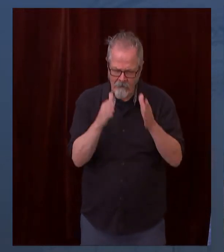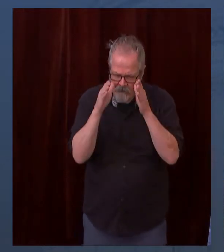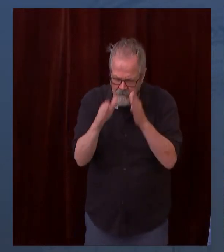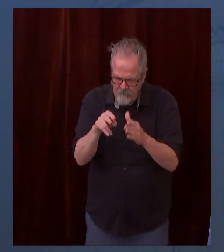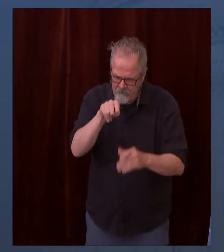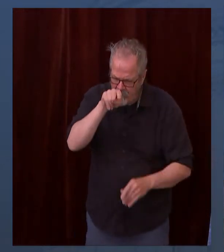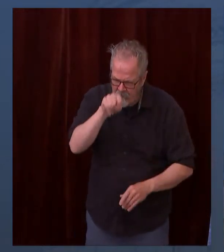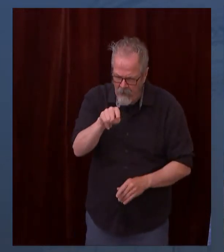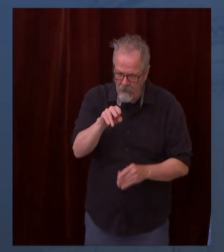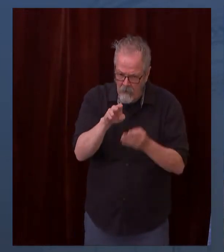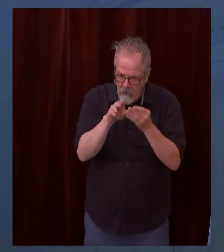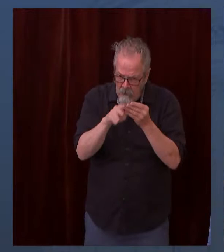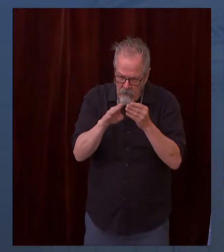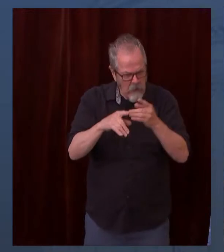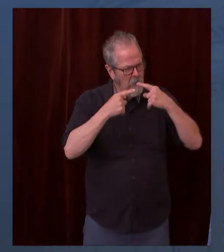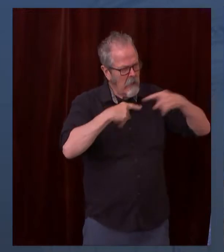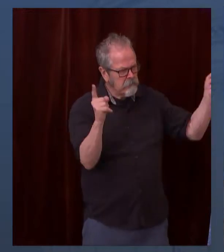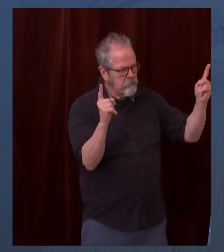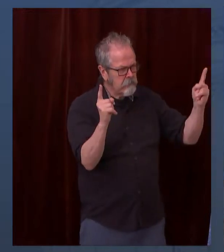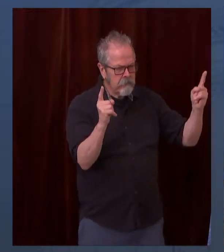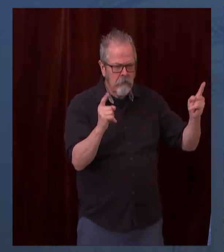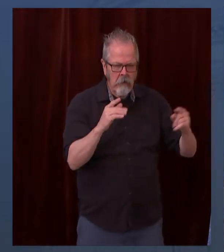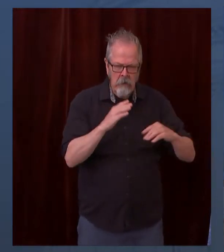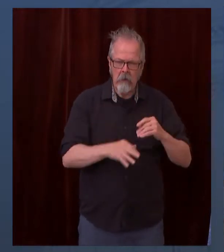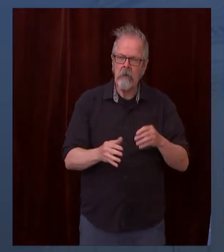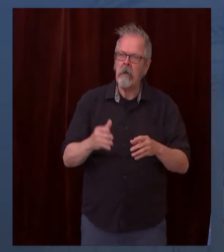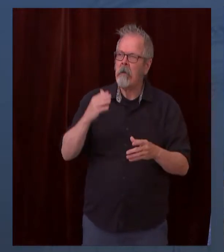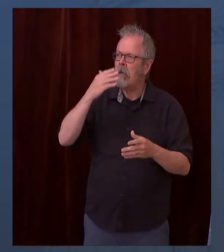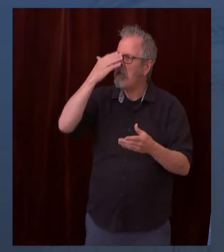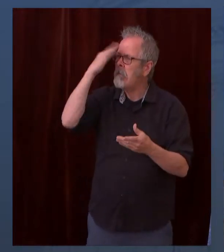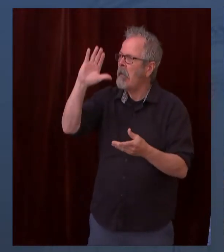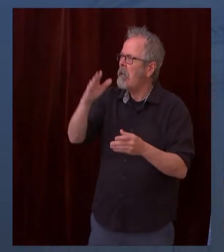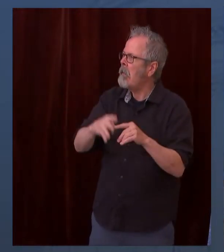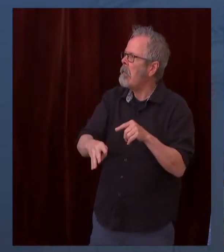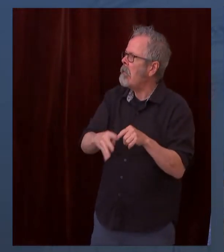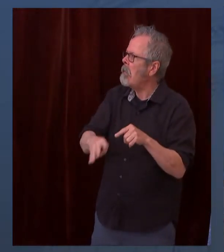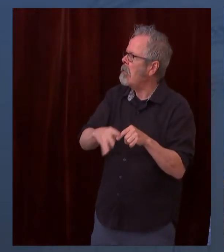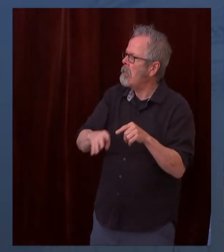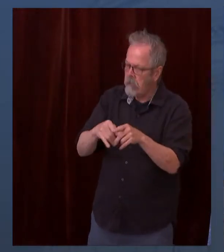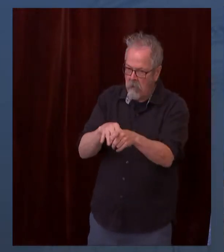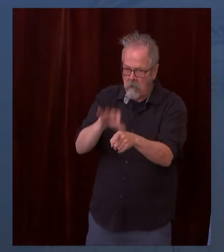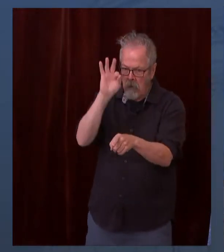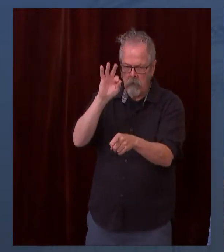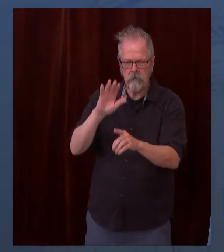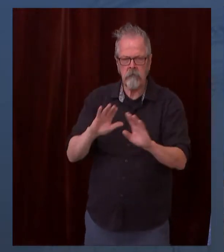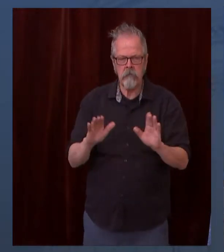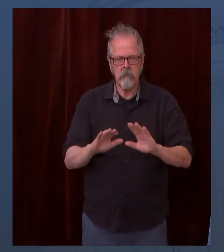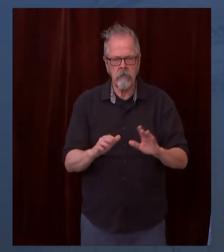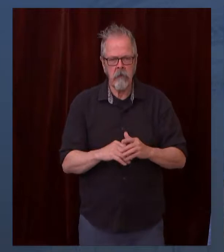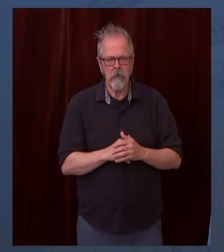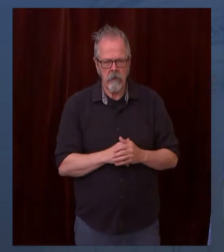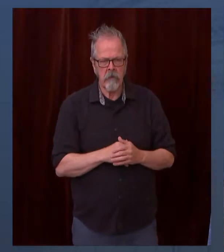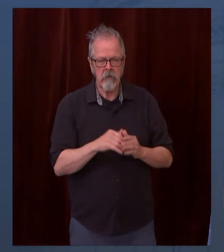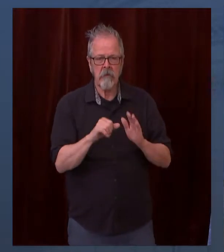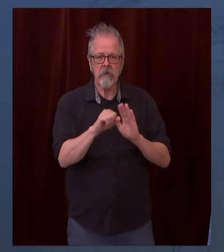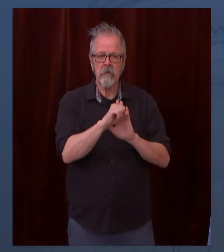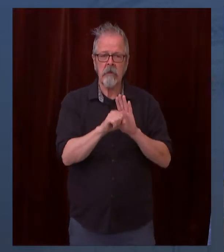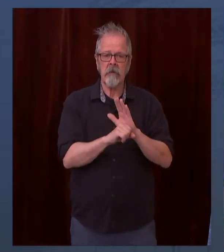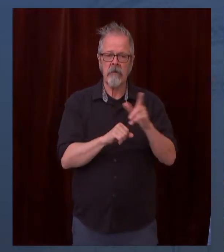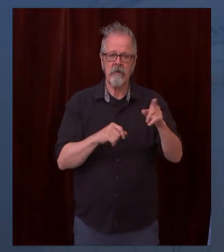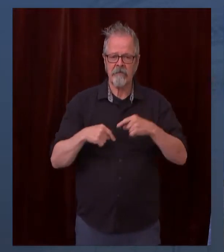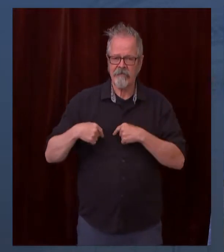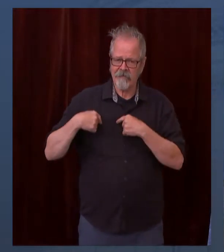usage of double-walled tanks ought to be a solution in the interim before